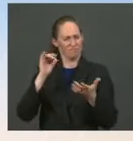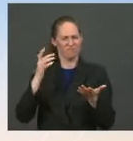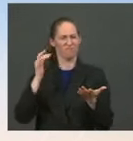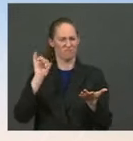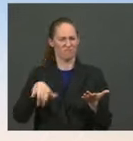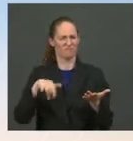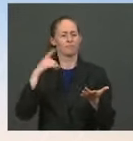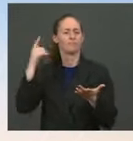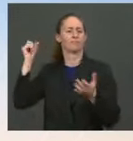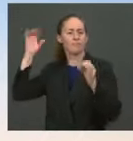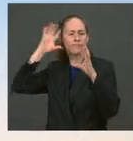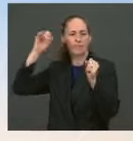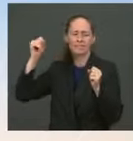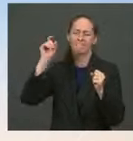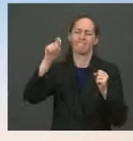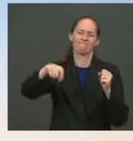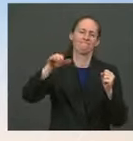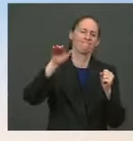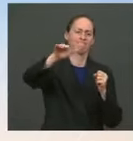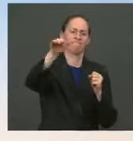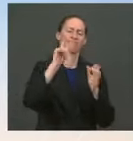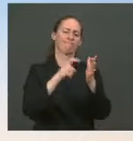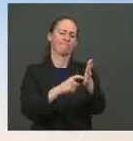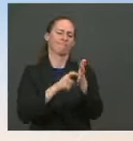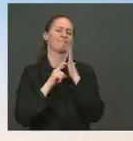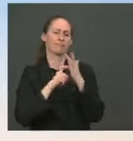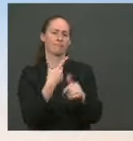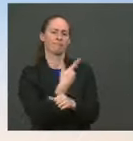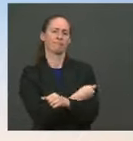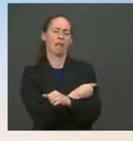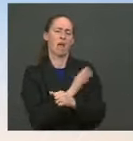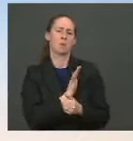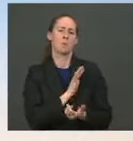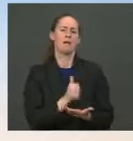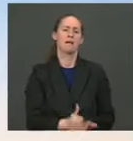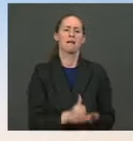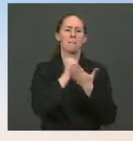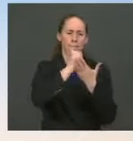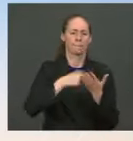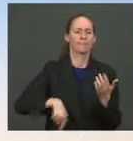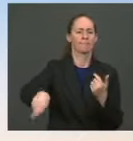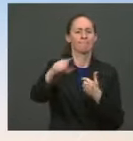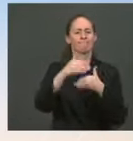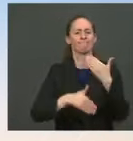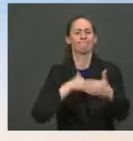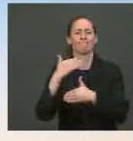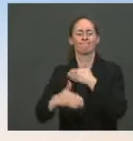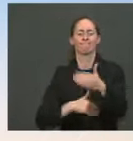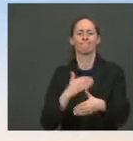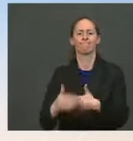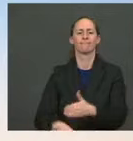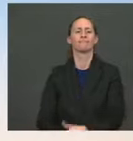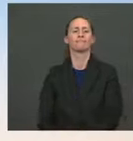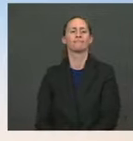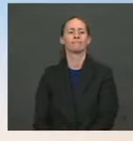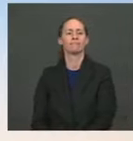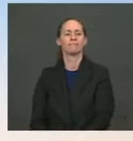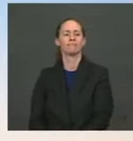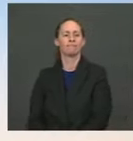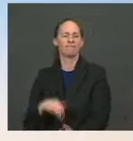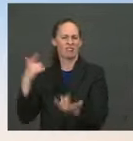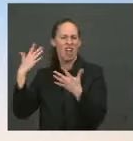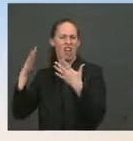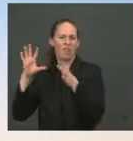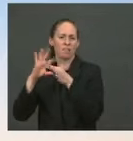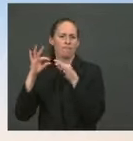forward with this comprehensive vaccination effort very early on in his administration to